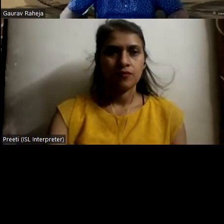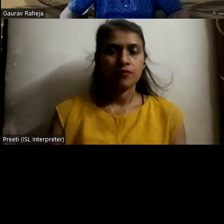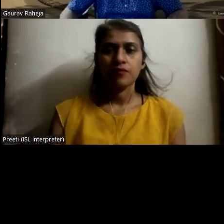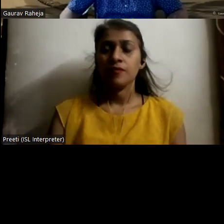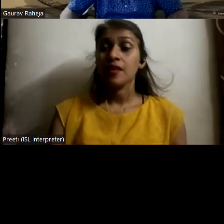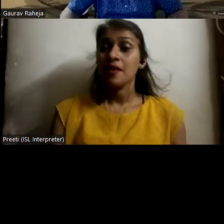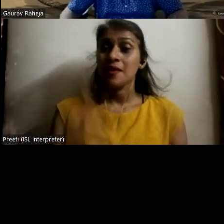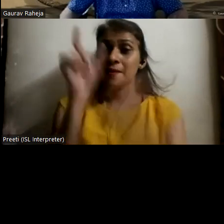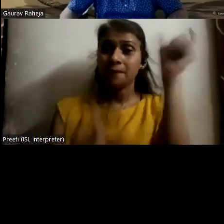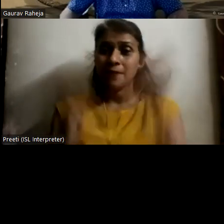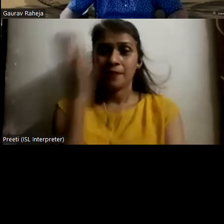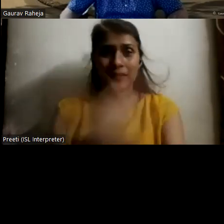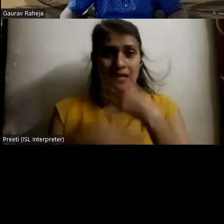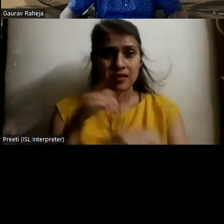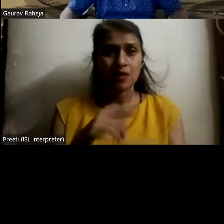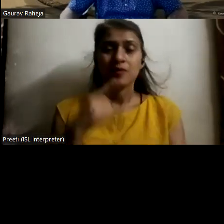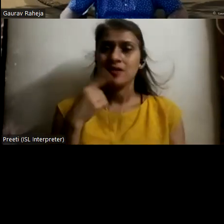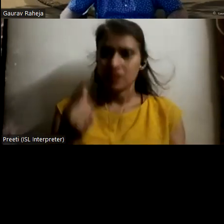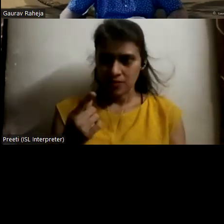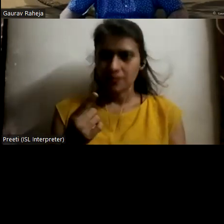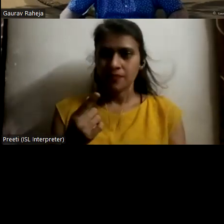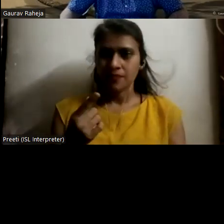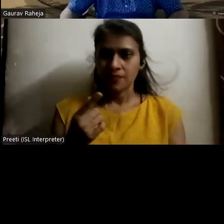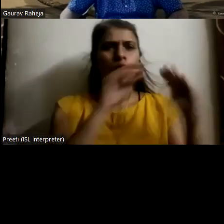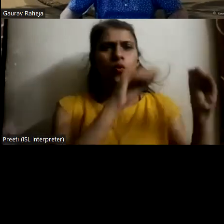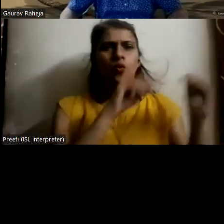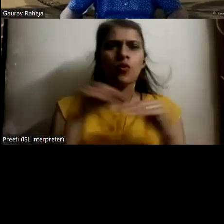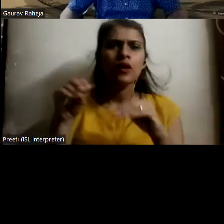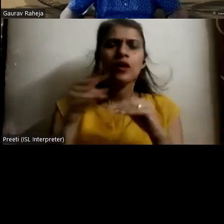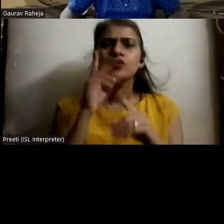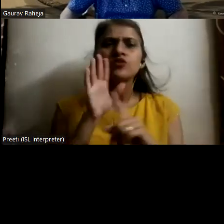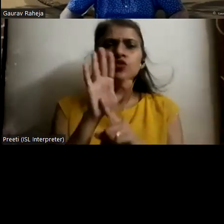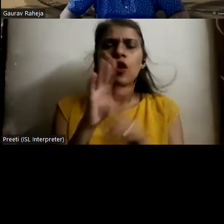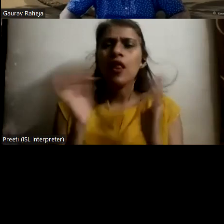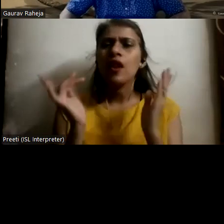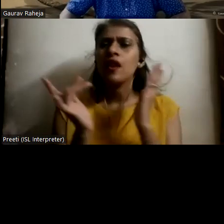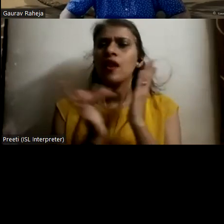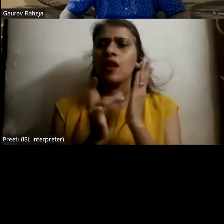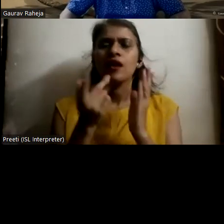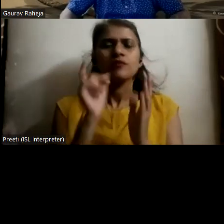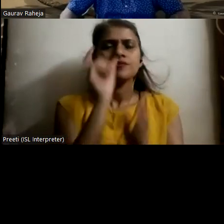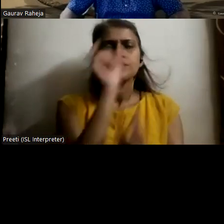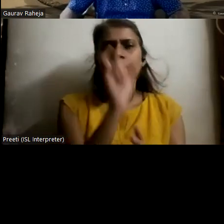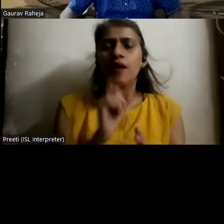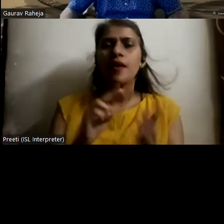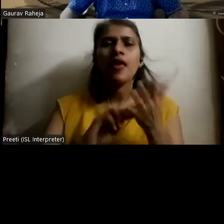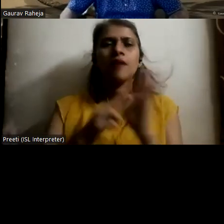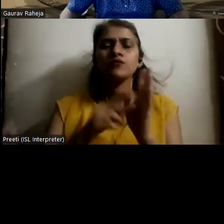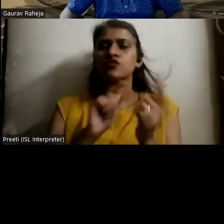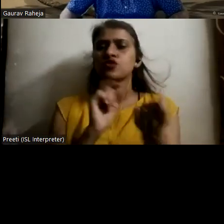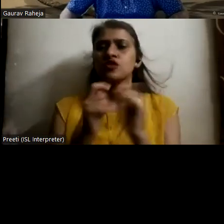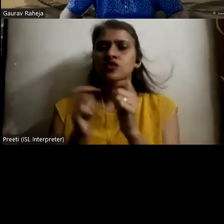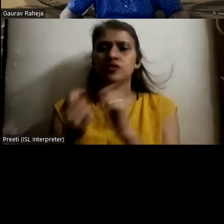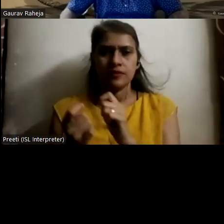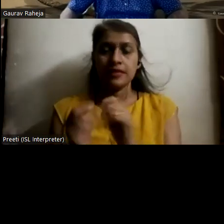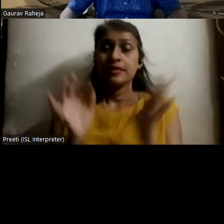with disabilities. Then they start migrating to the next level of terminology, they start using special needs. Fourth is a level